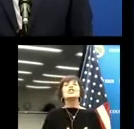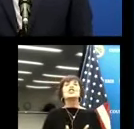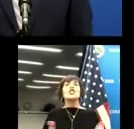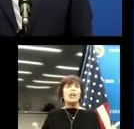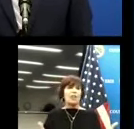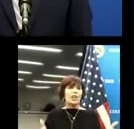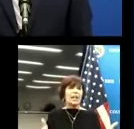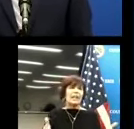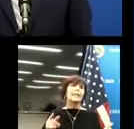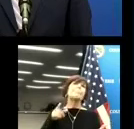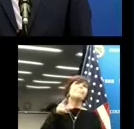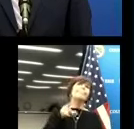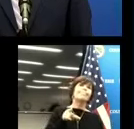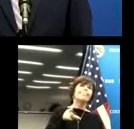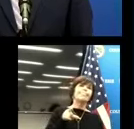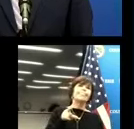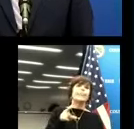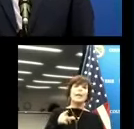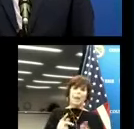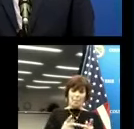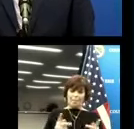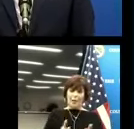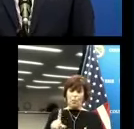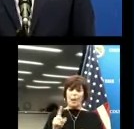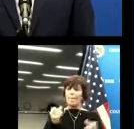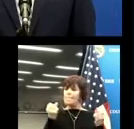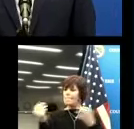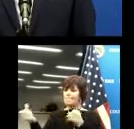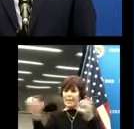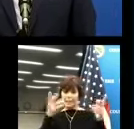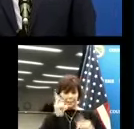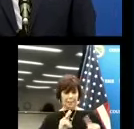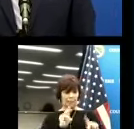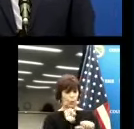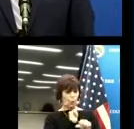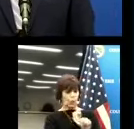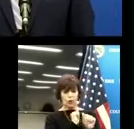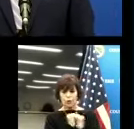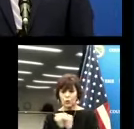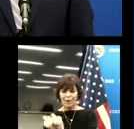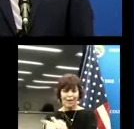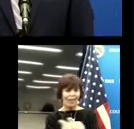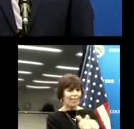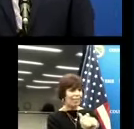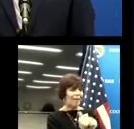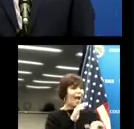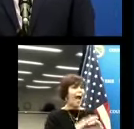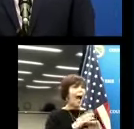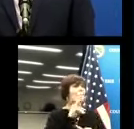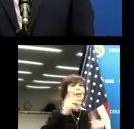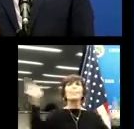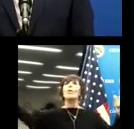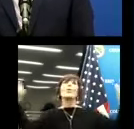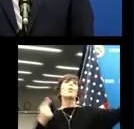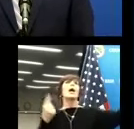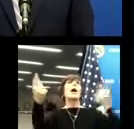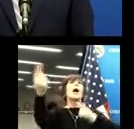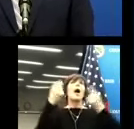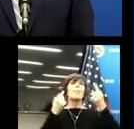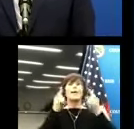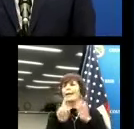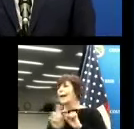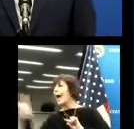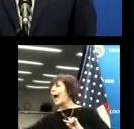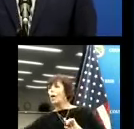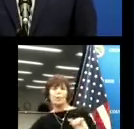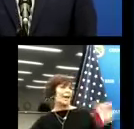locations where there are multiple people working together on the people in the public who then would travel in and out among